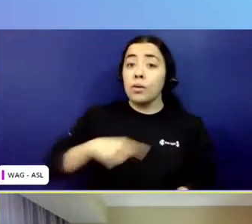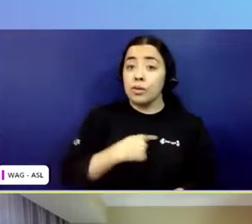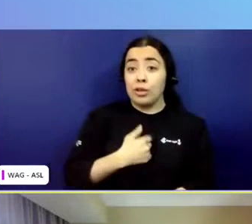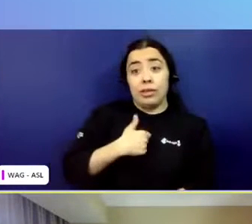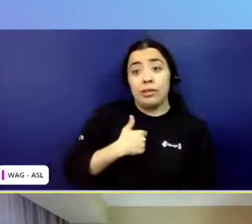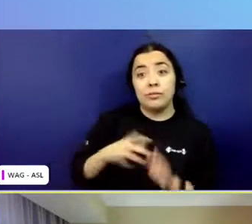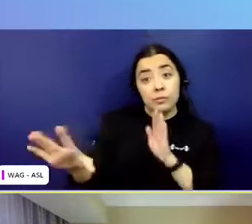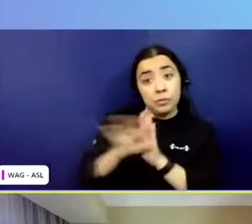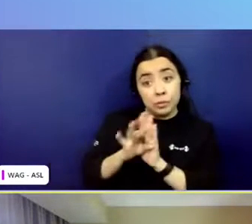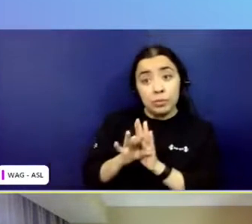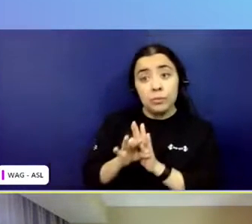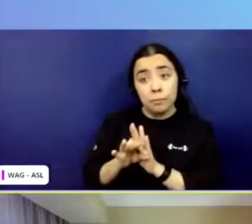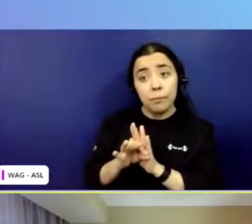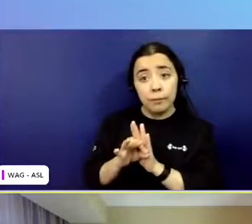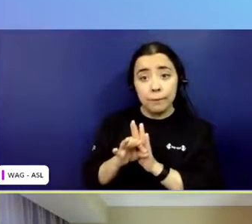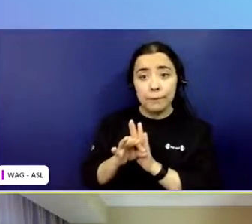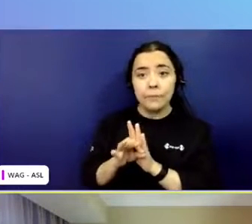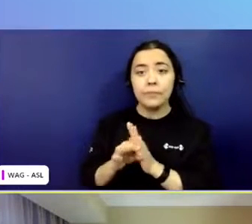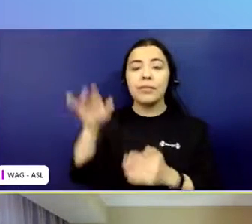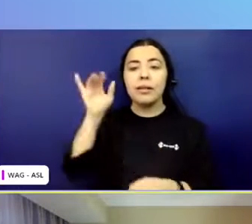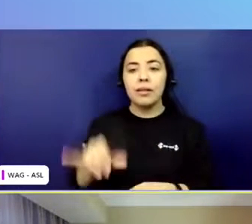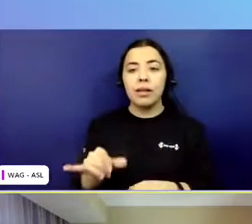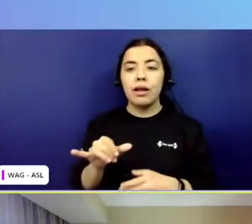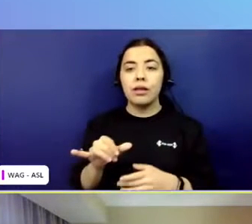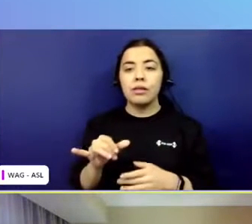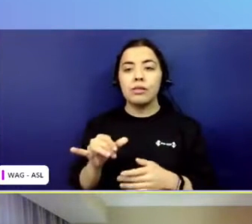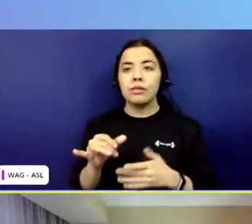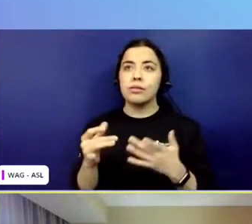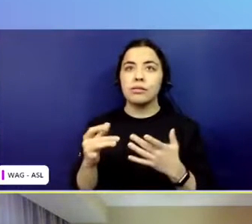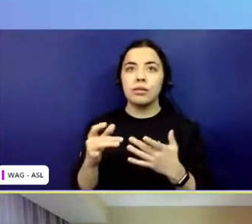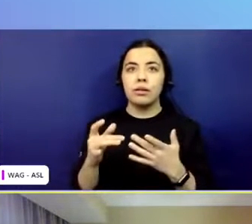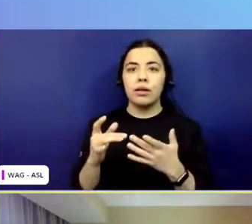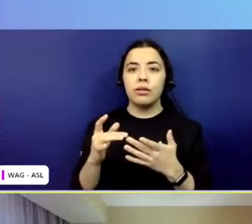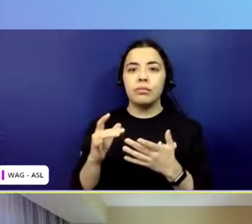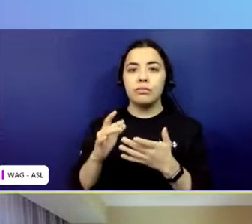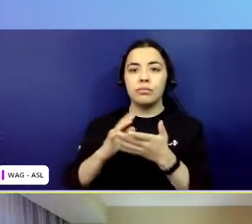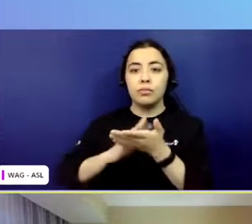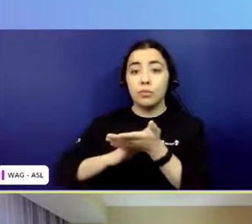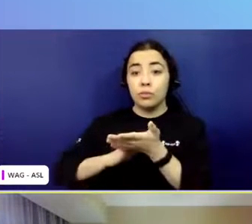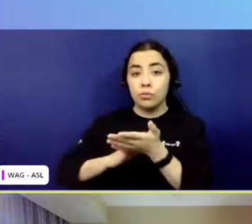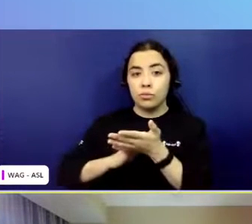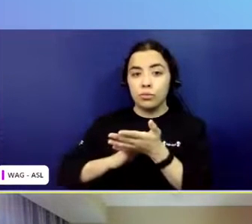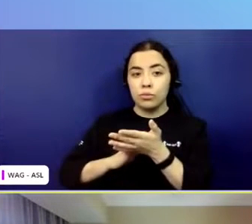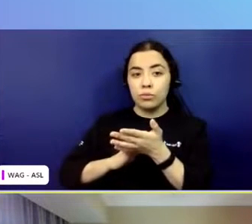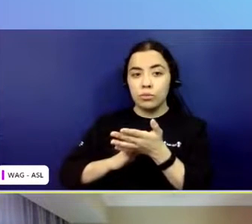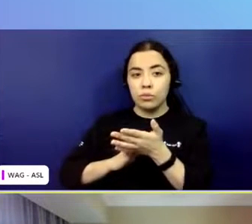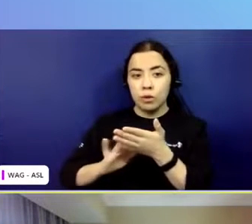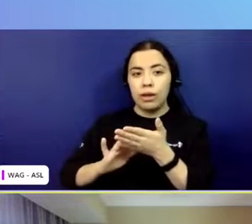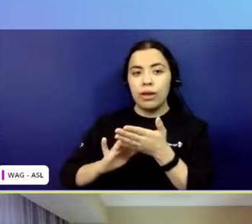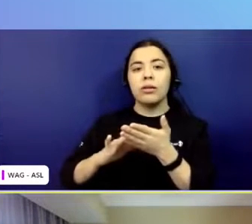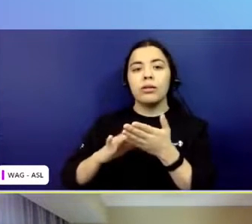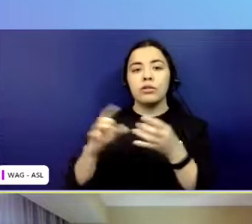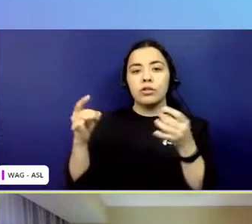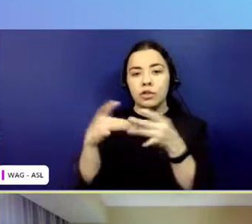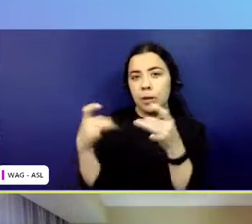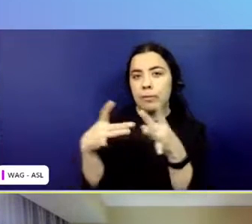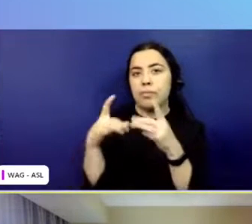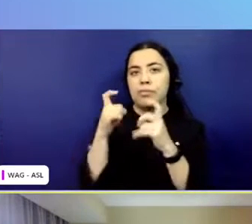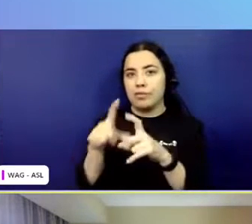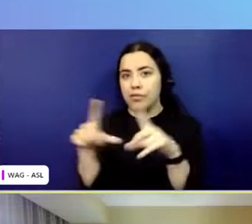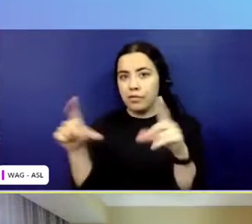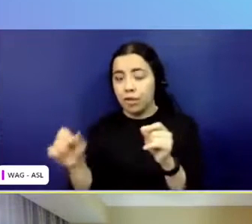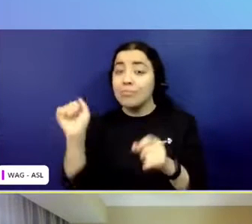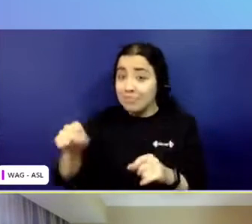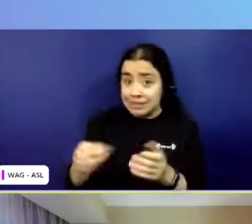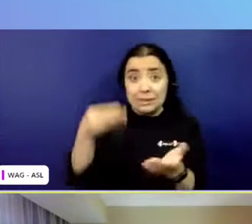actually chosen is Braille Starbucks gift cards. Yes, money is actually loaded on it. Absolutely. Not just the gift cards,